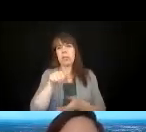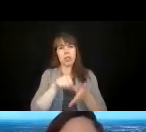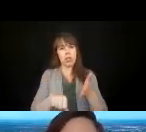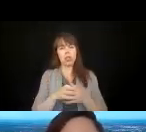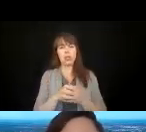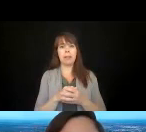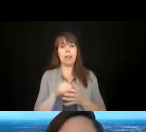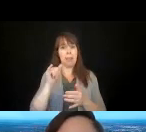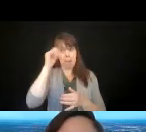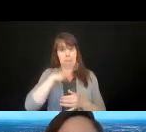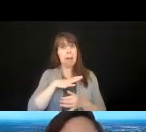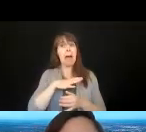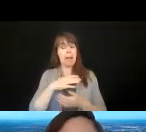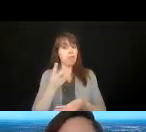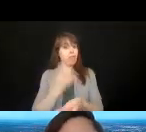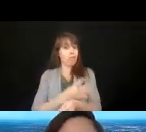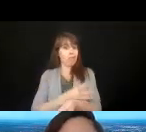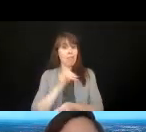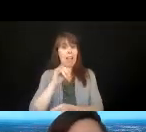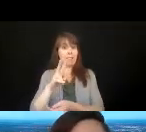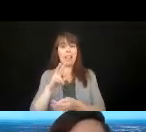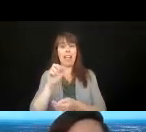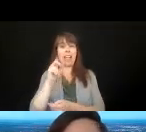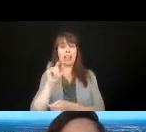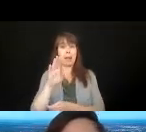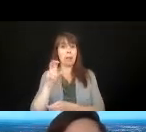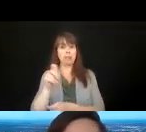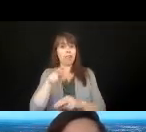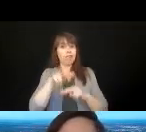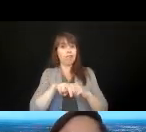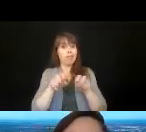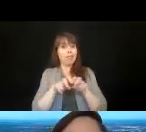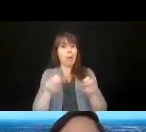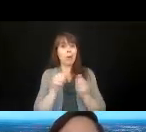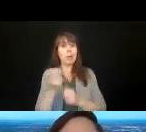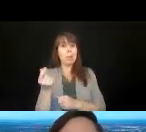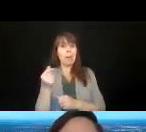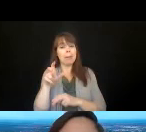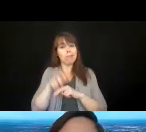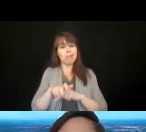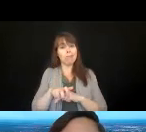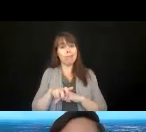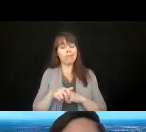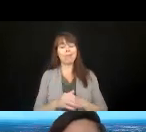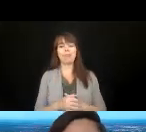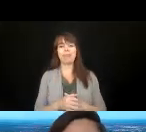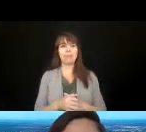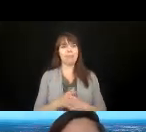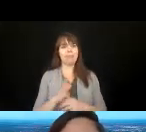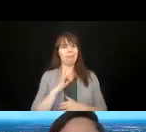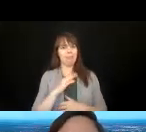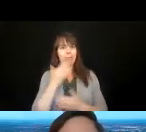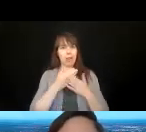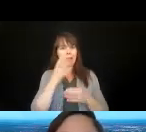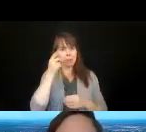to get IV antibiotics at home. He was on his couch there with his puppy in his lap, and it was a great experience for